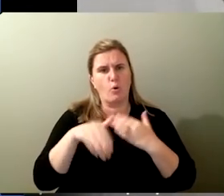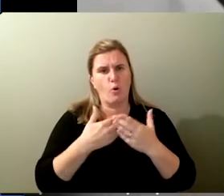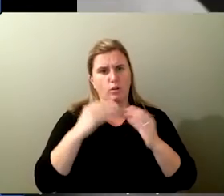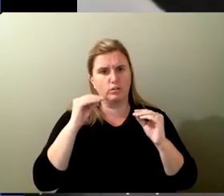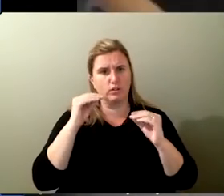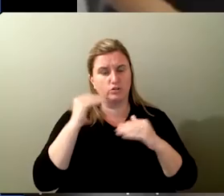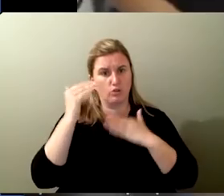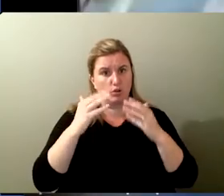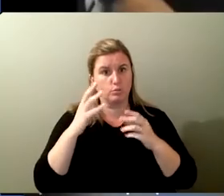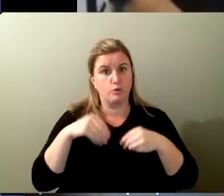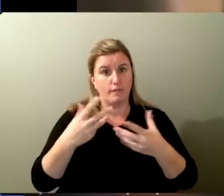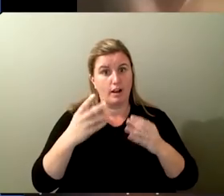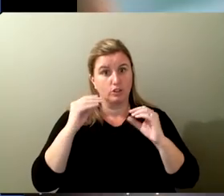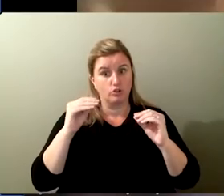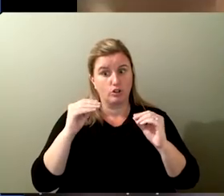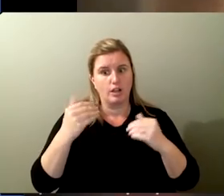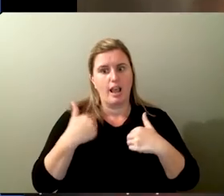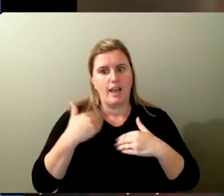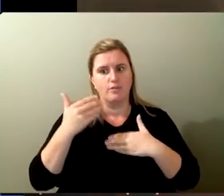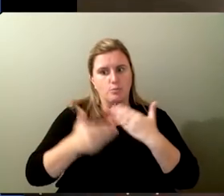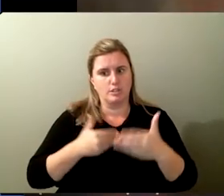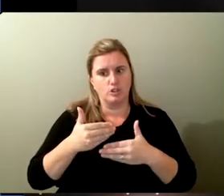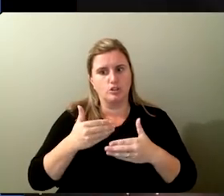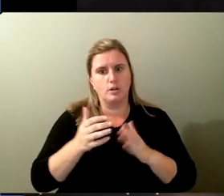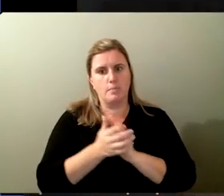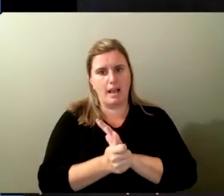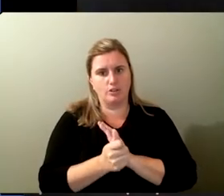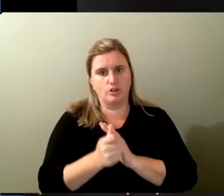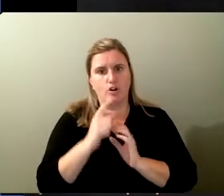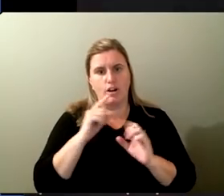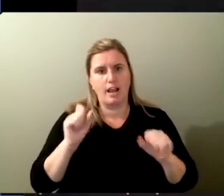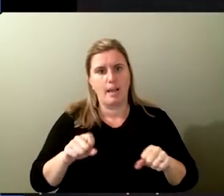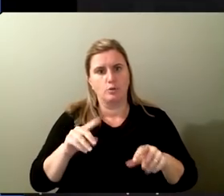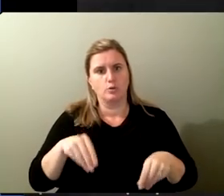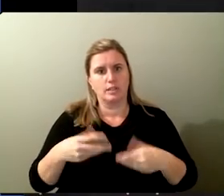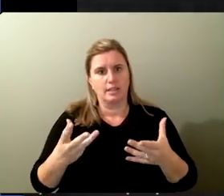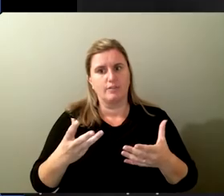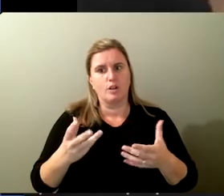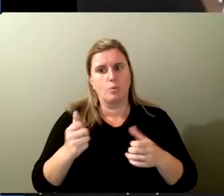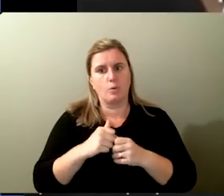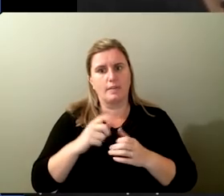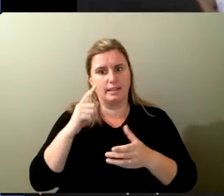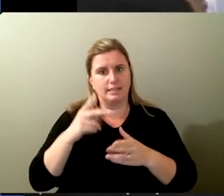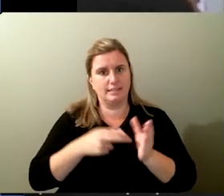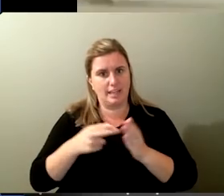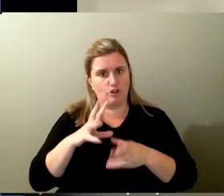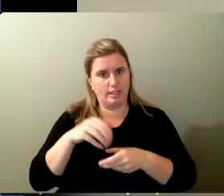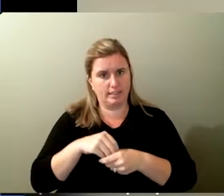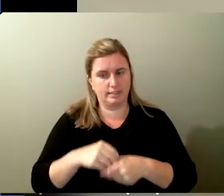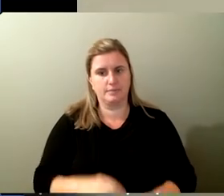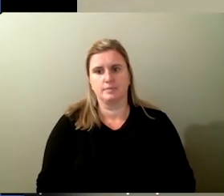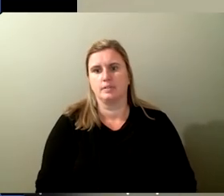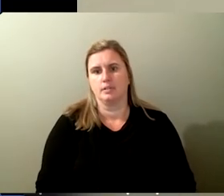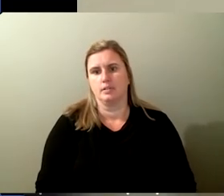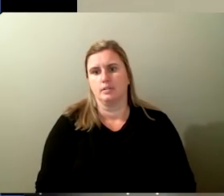within the classroom have the procedures mastered and are able to deliver them with integrity. It really provides